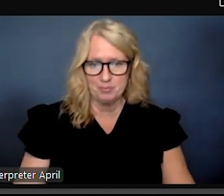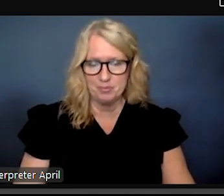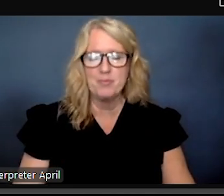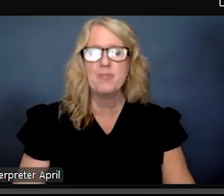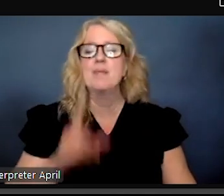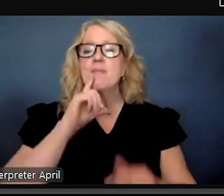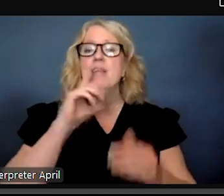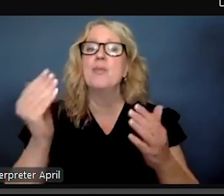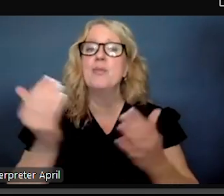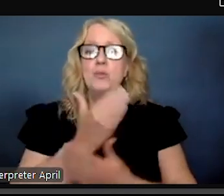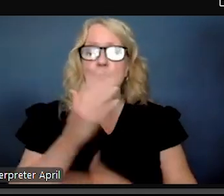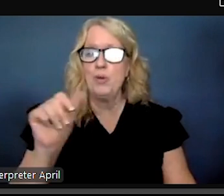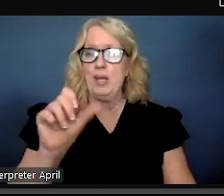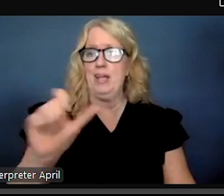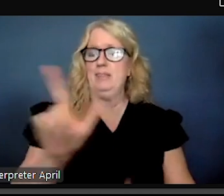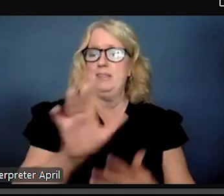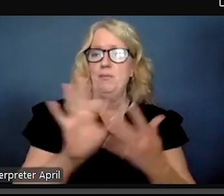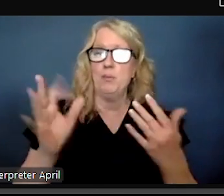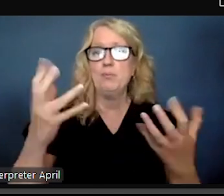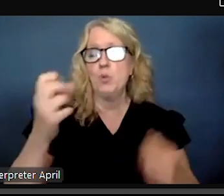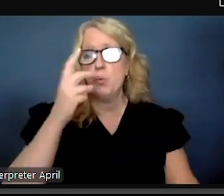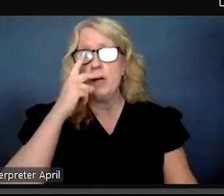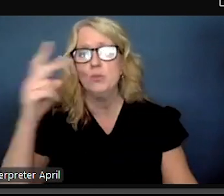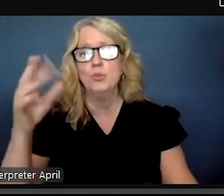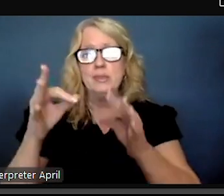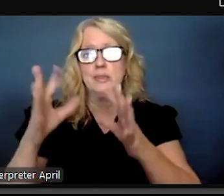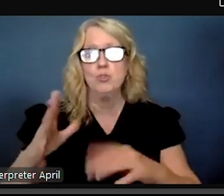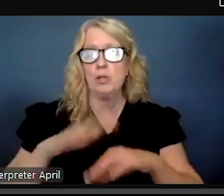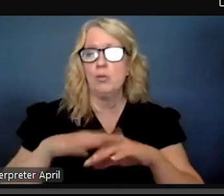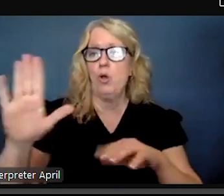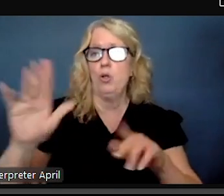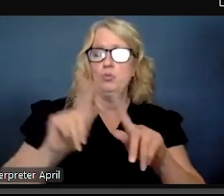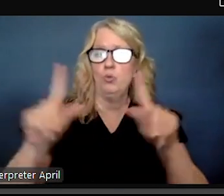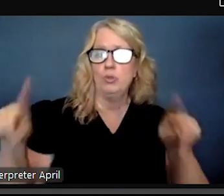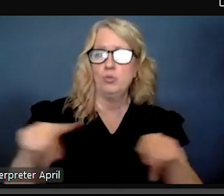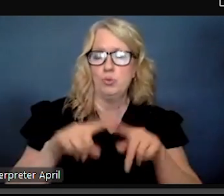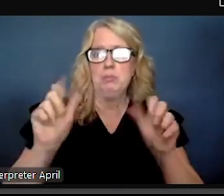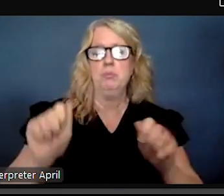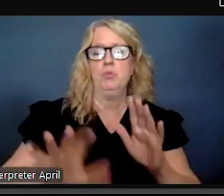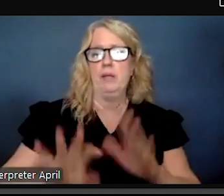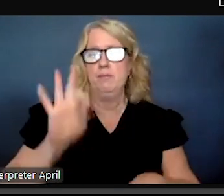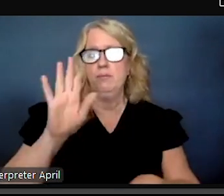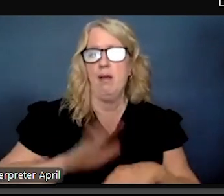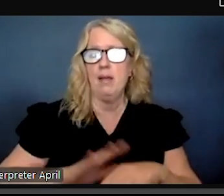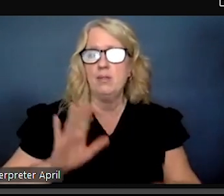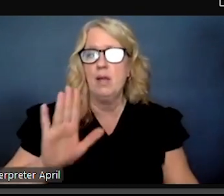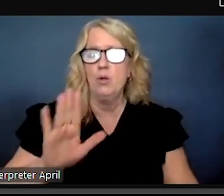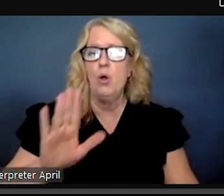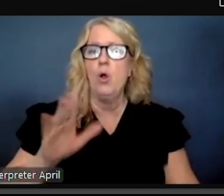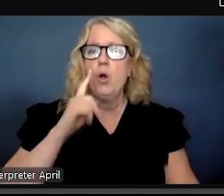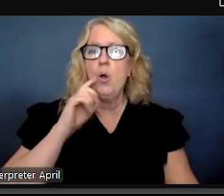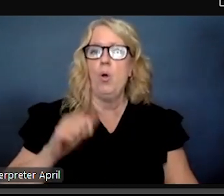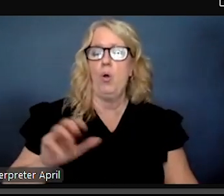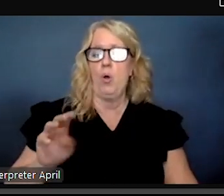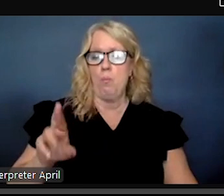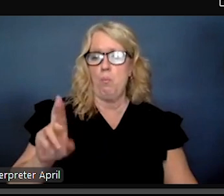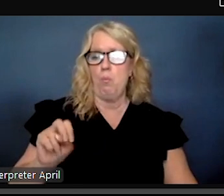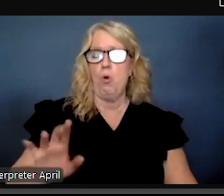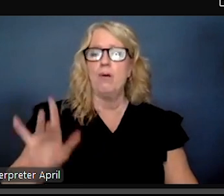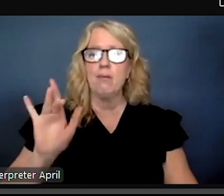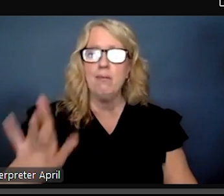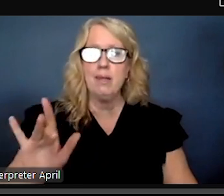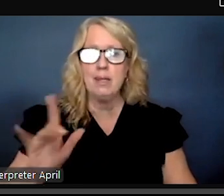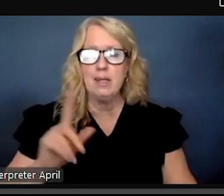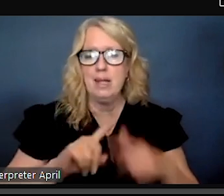And there is a new ASL feature. If you want to see the interpreters directly on your screen, you should be able to find that on your More button. Click on that